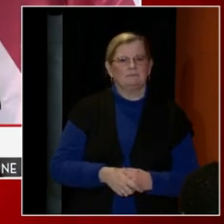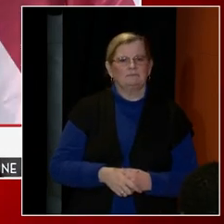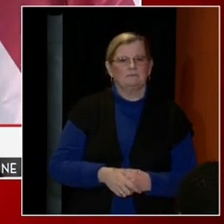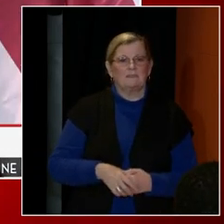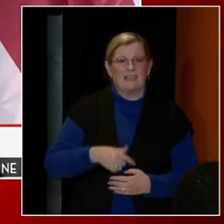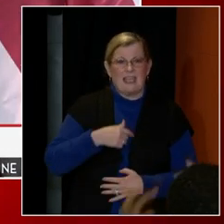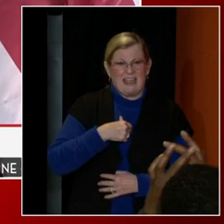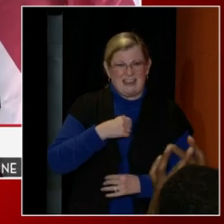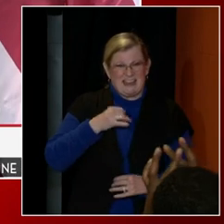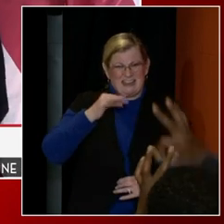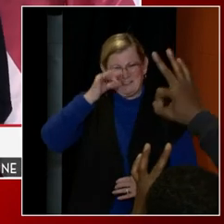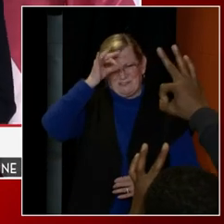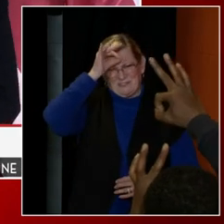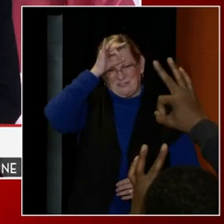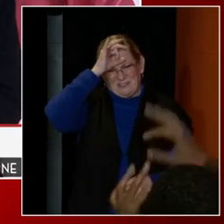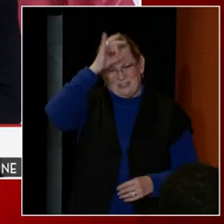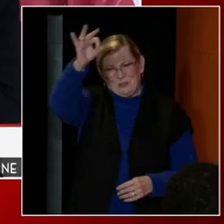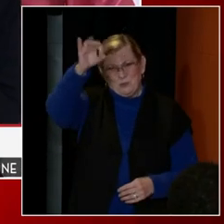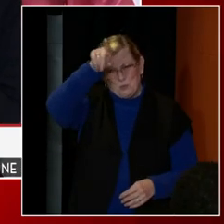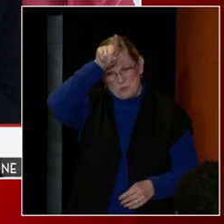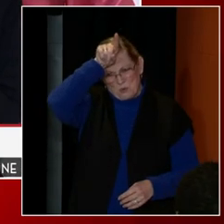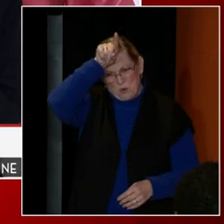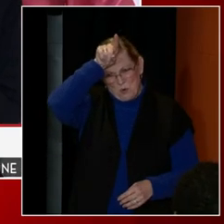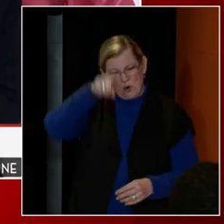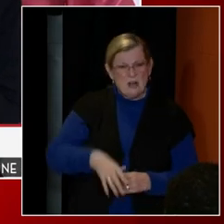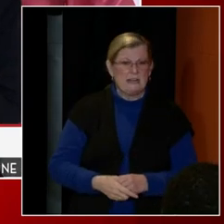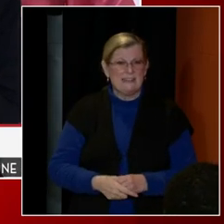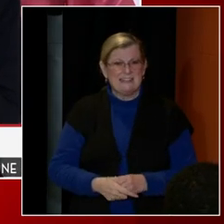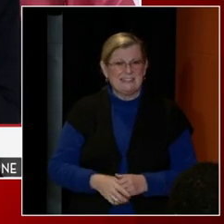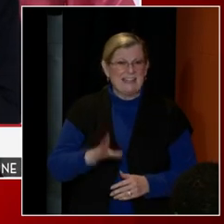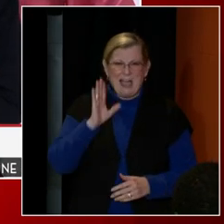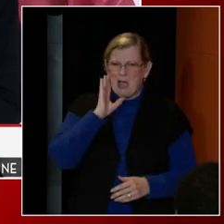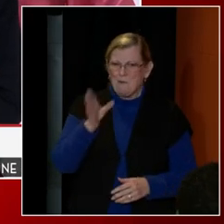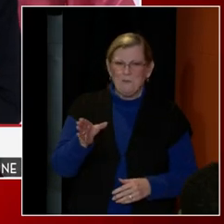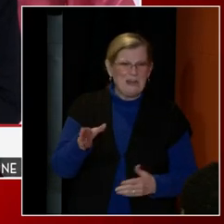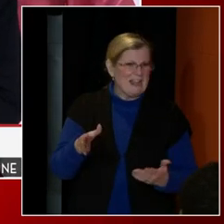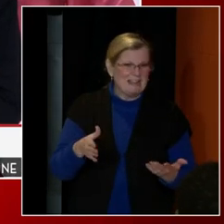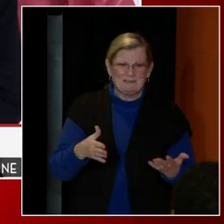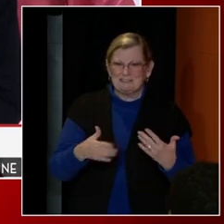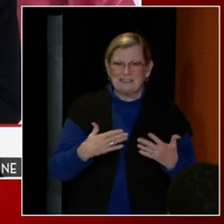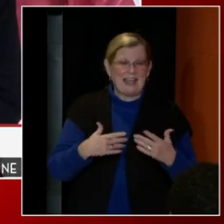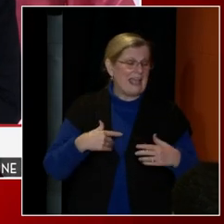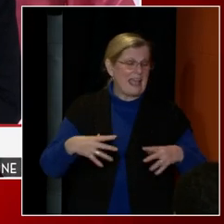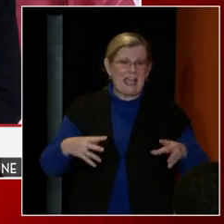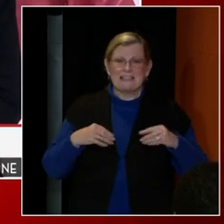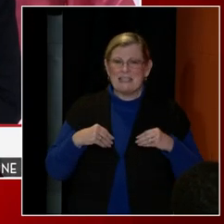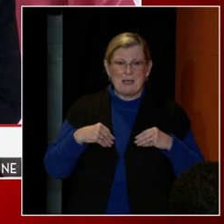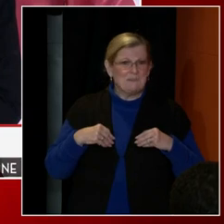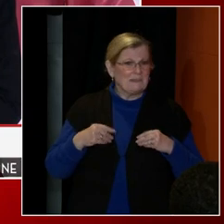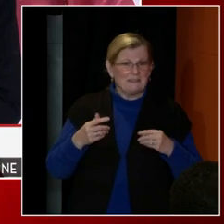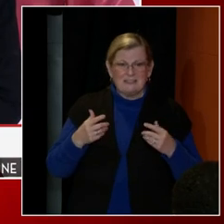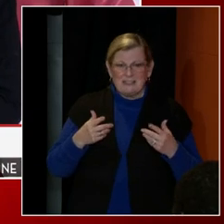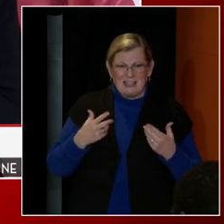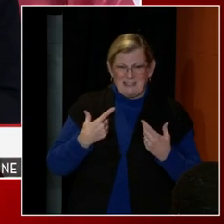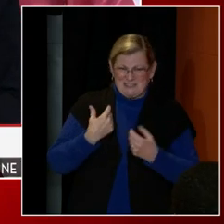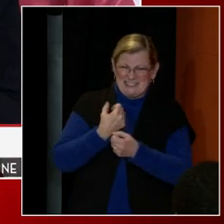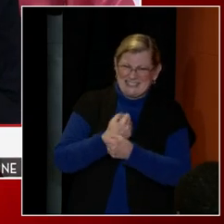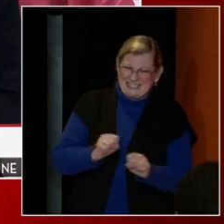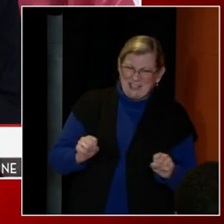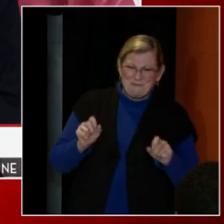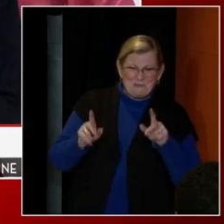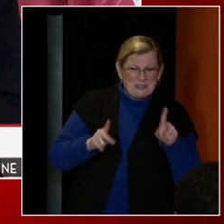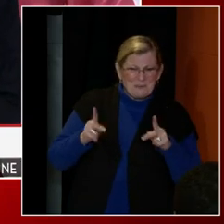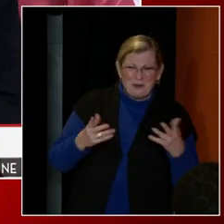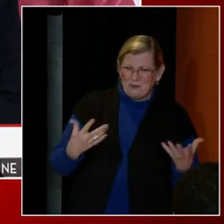horn next week, then I will wear that proudly. But if it saves, my people and what's going on,